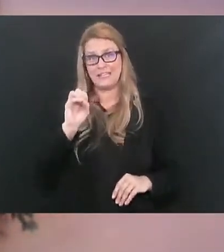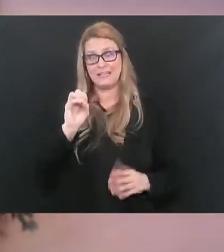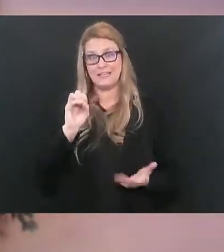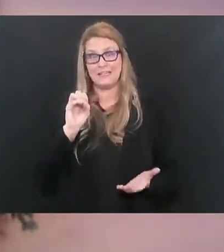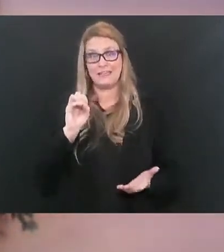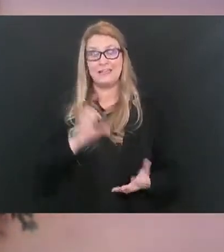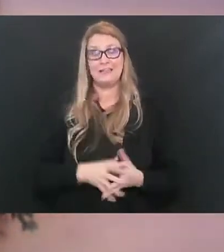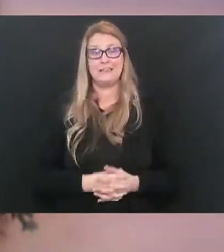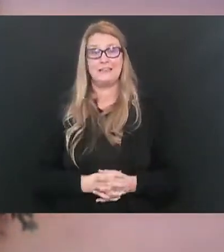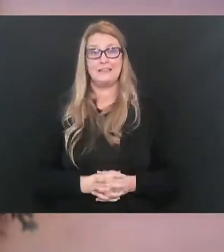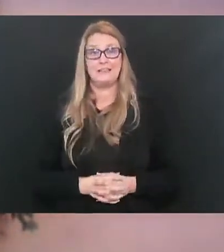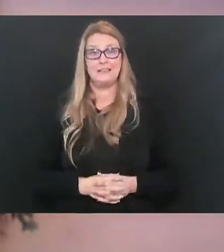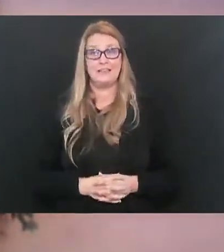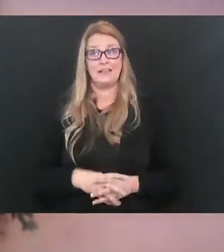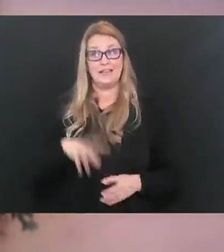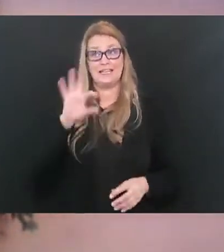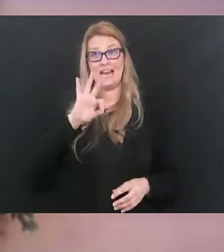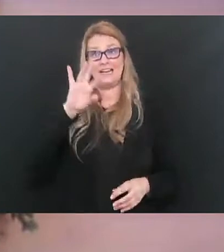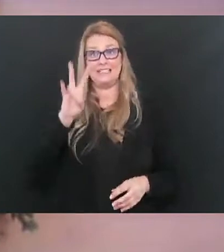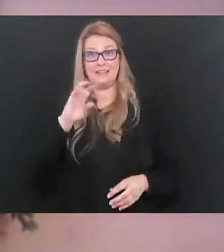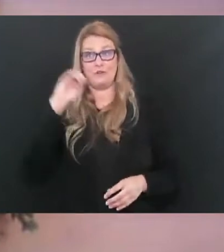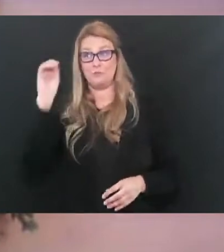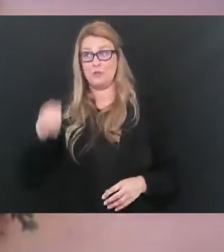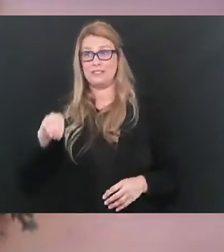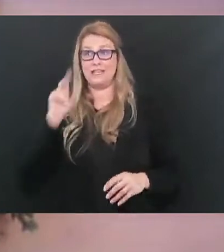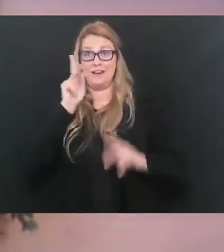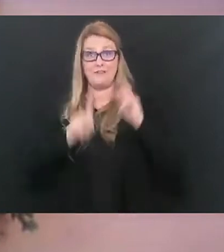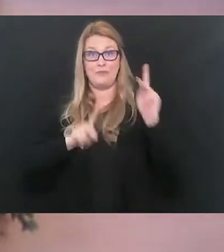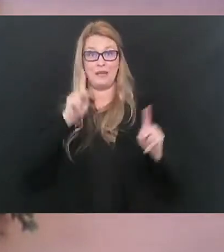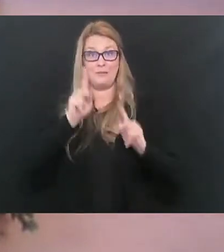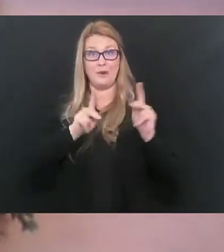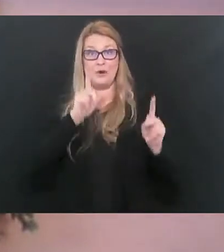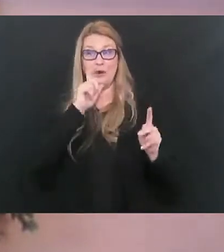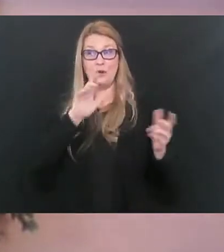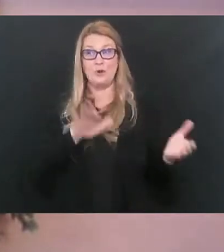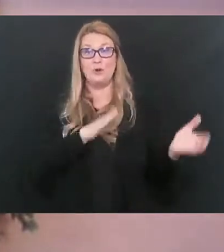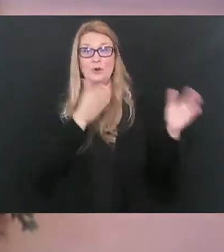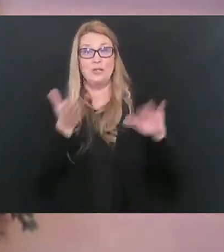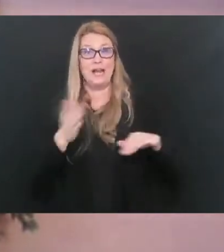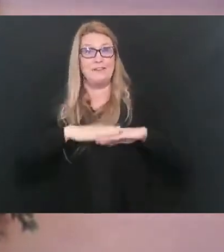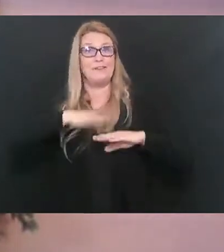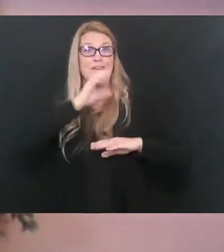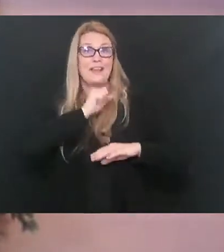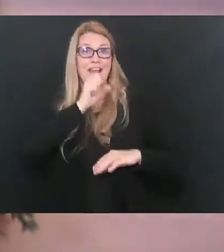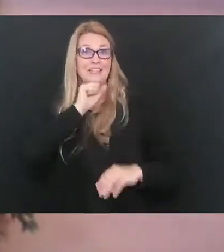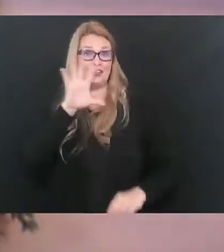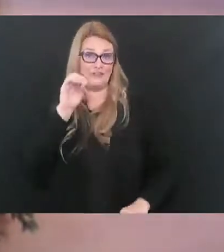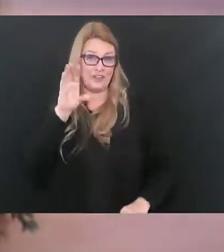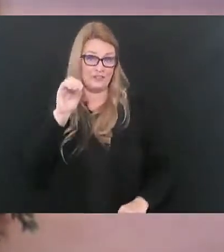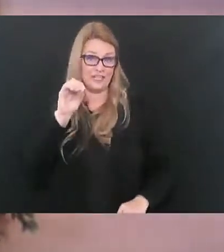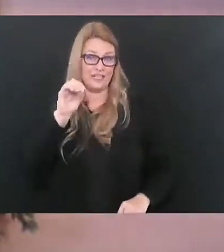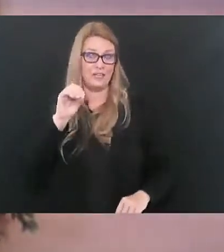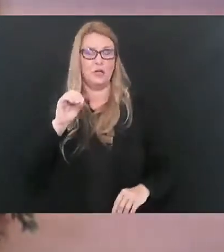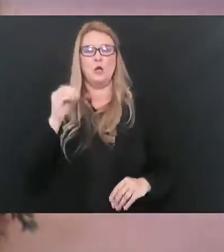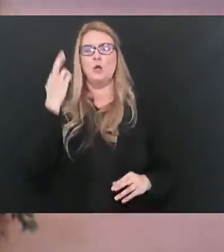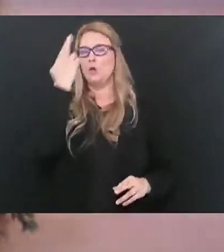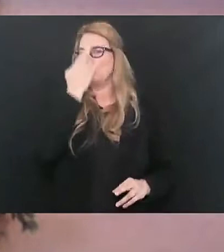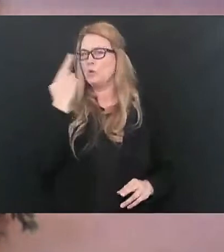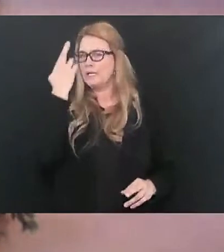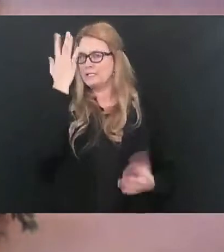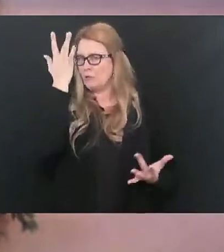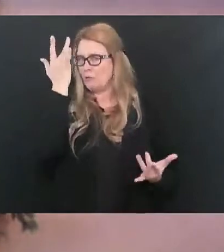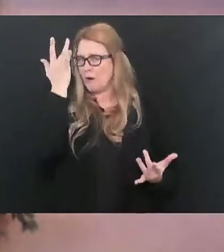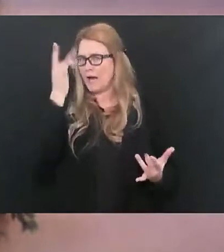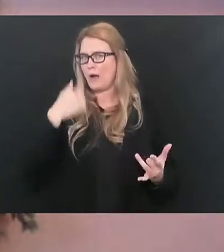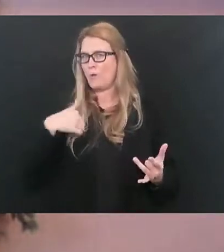at 97% of people that have died, they've been over the age of 50 years old, which is a reason why we've really targeted